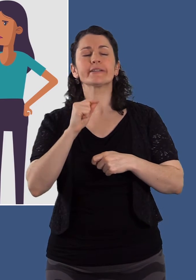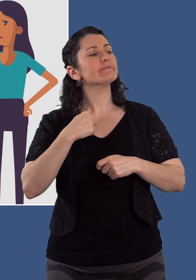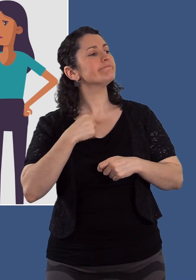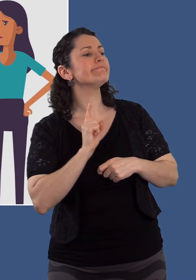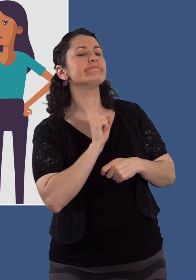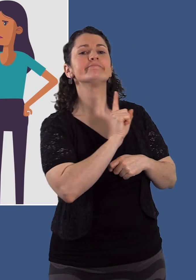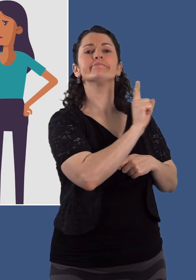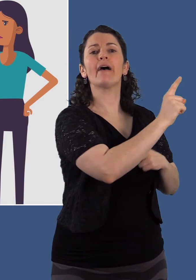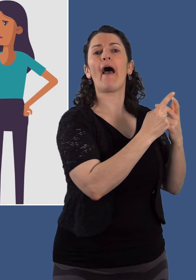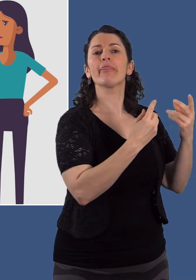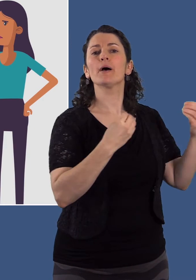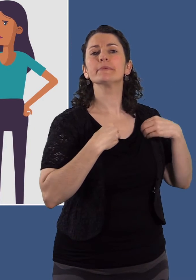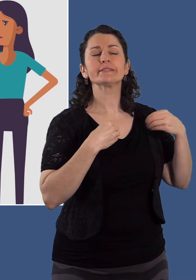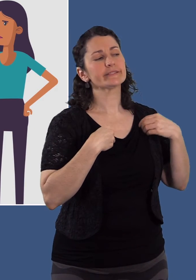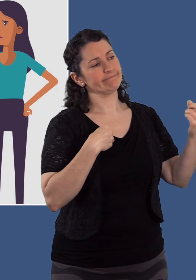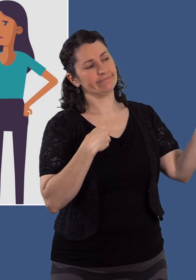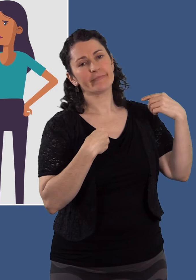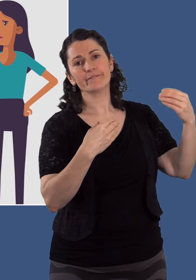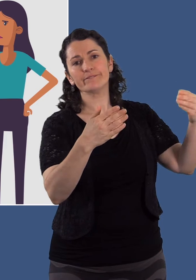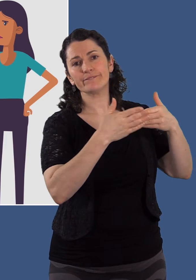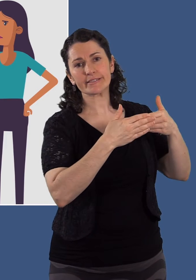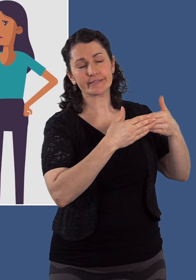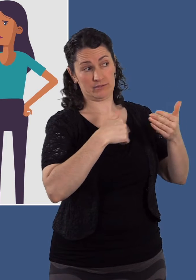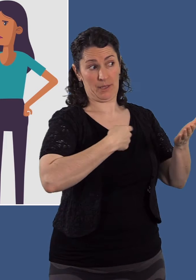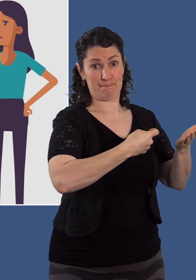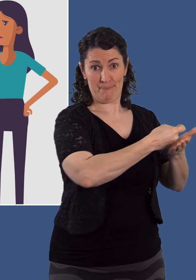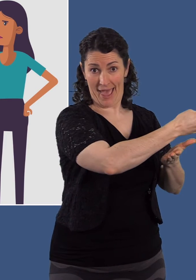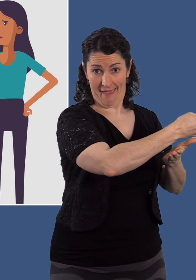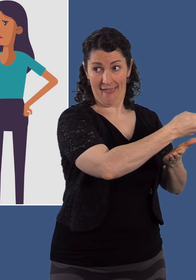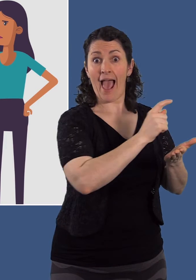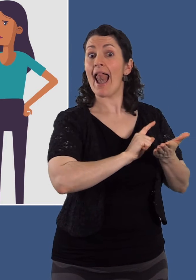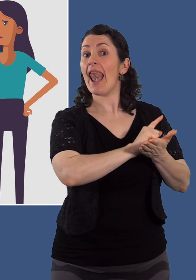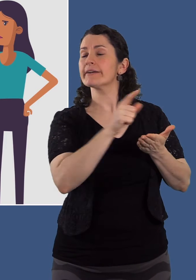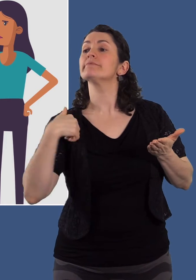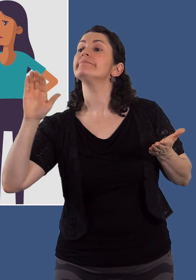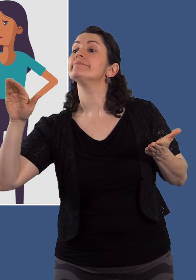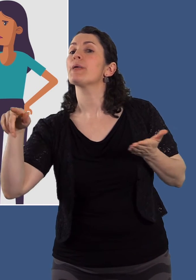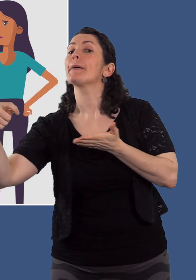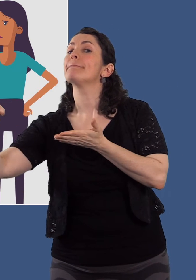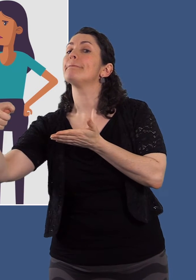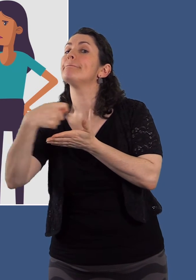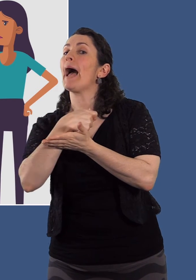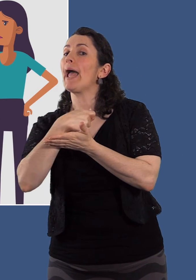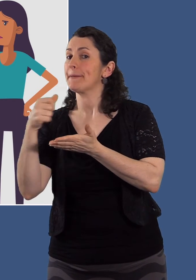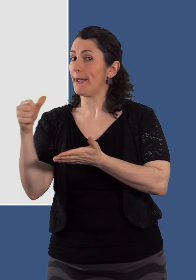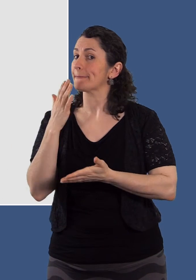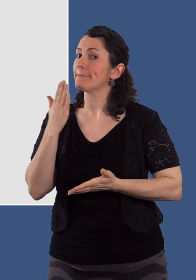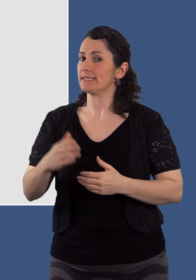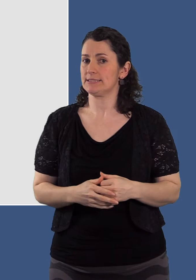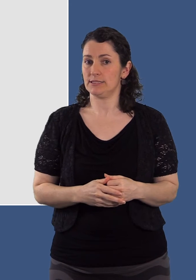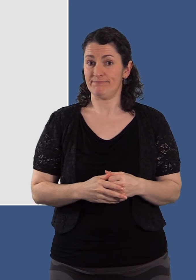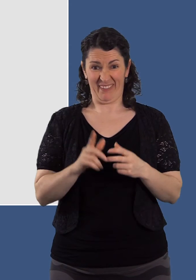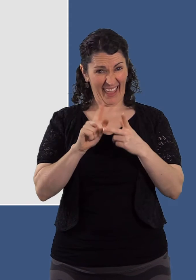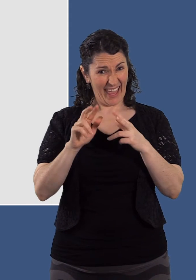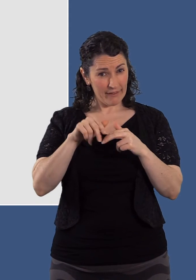not fix it or do not fix it within a reasonable time, you can get someone else to fix it and claim the cost from the business. If there